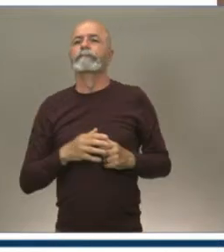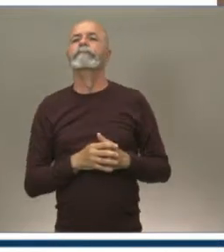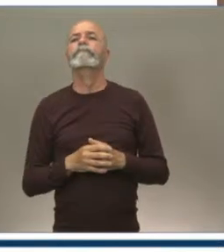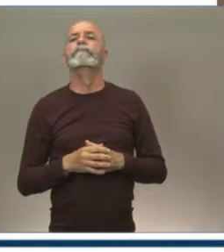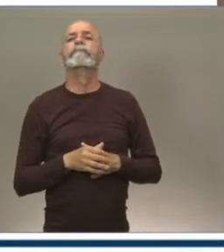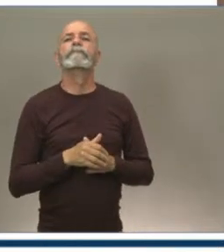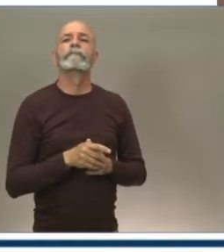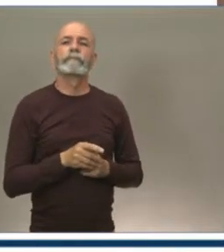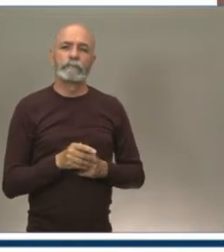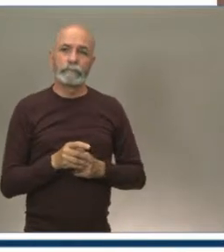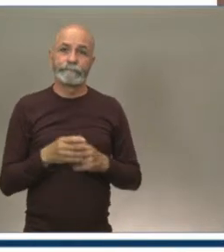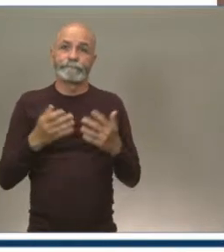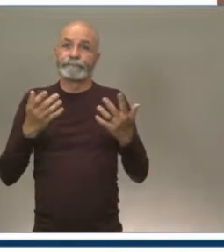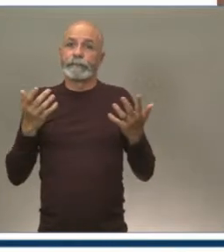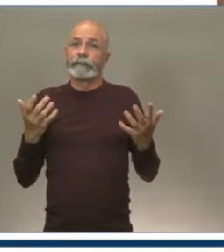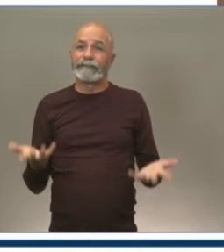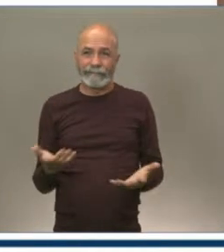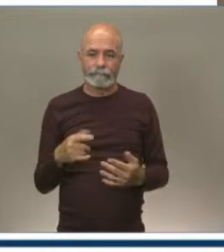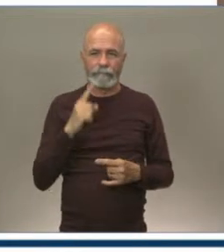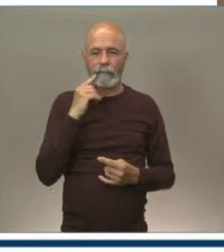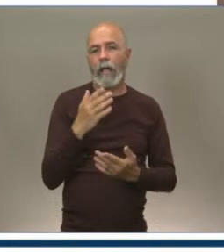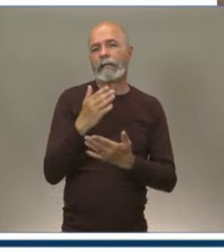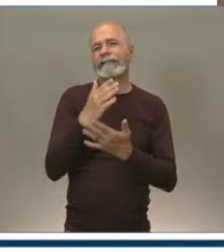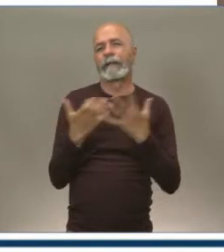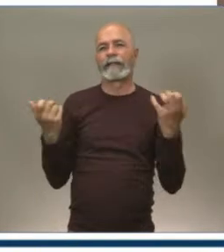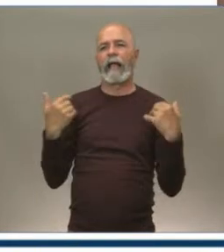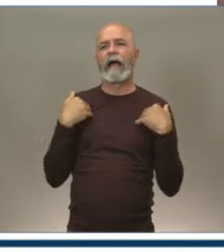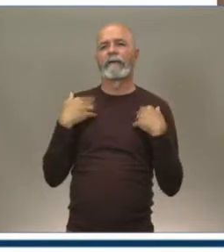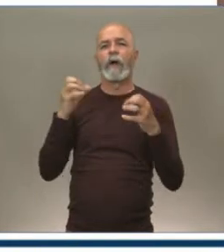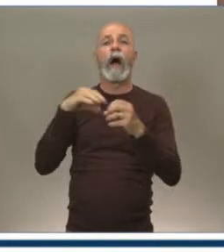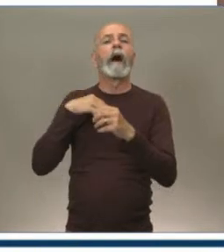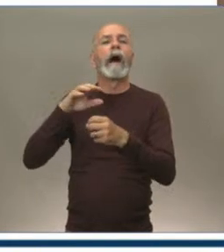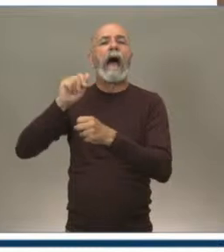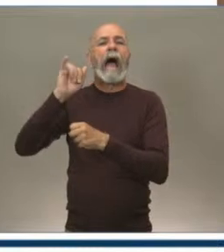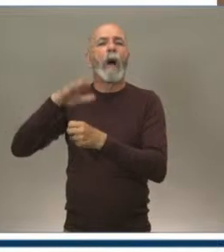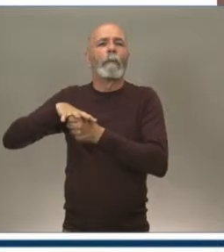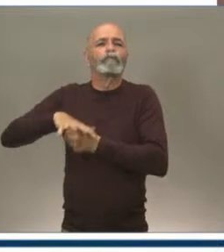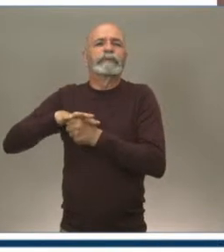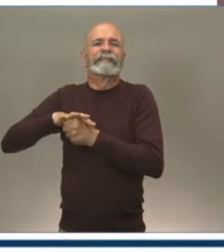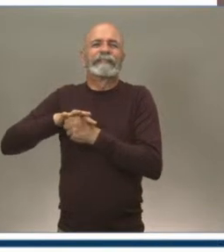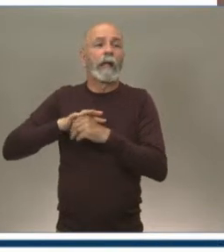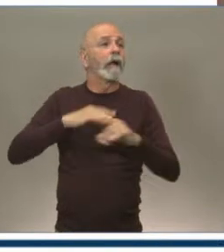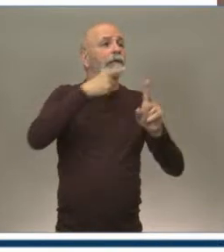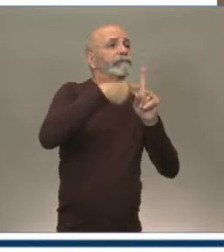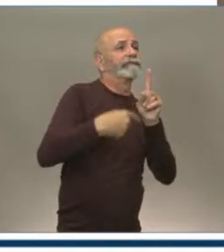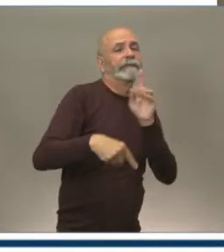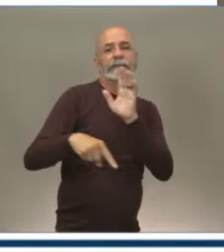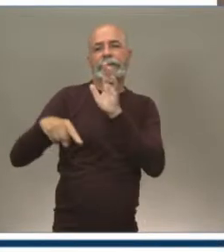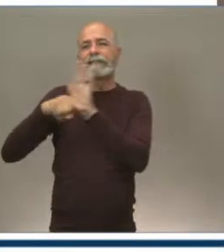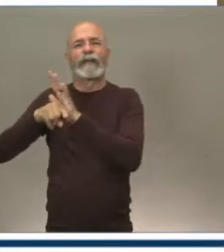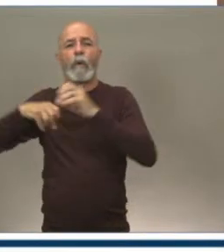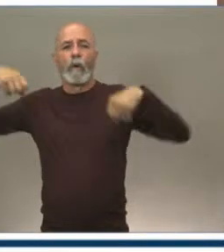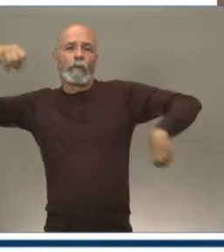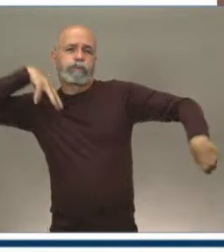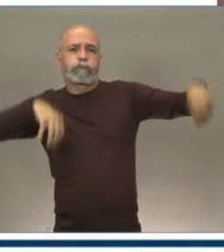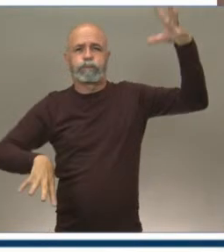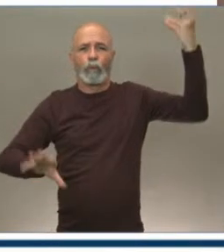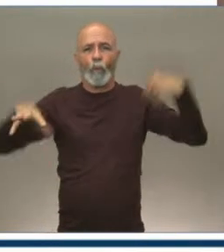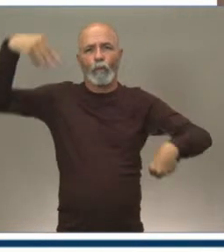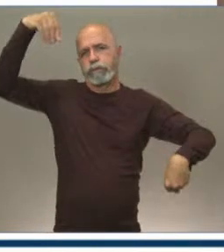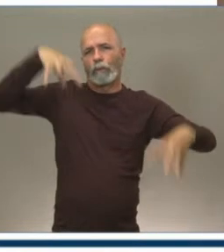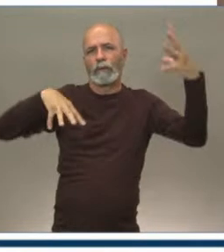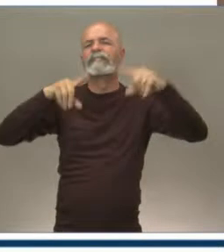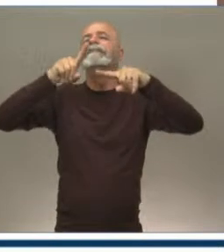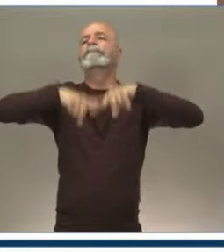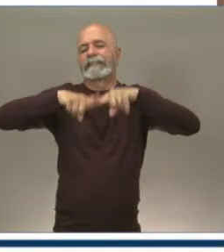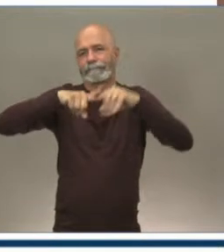there's kind of positive pressure, negative pressure, and so we have a number of different formats depending upon where we are. Generally speaking, the